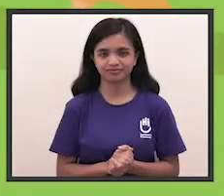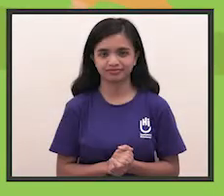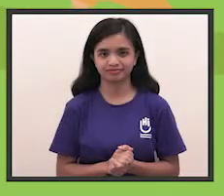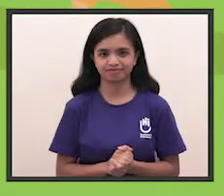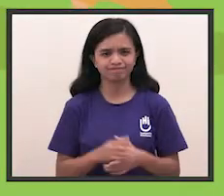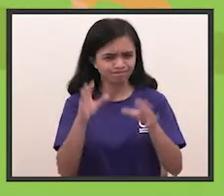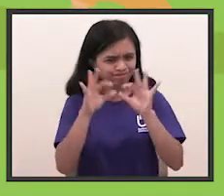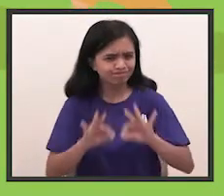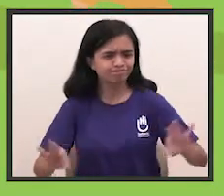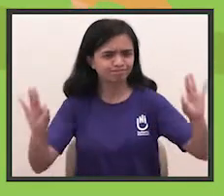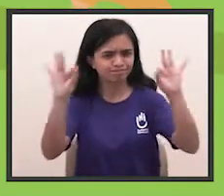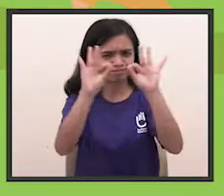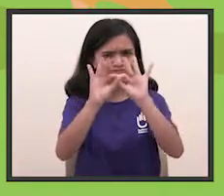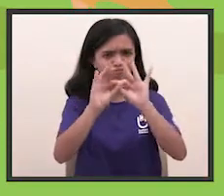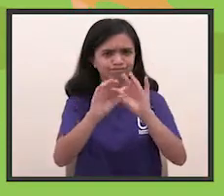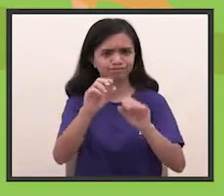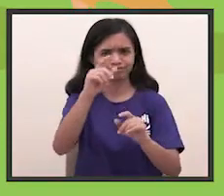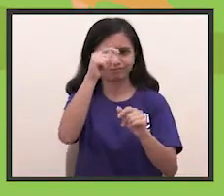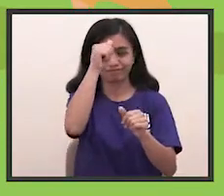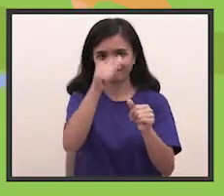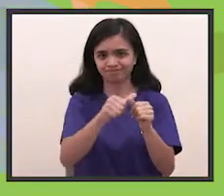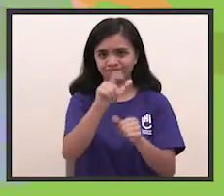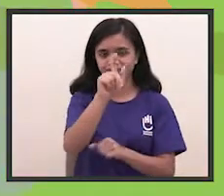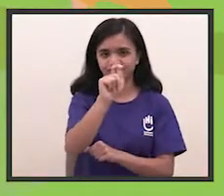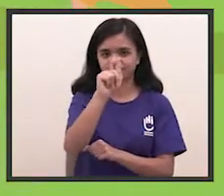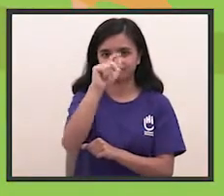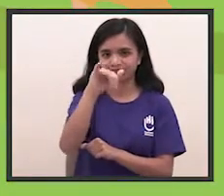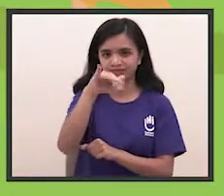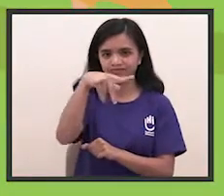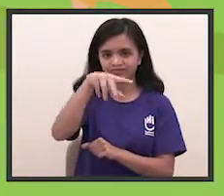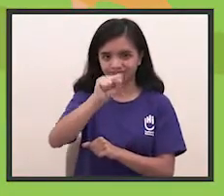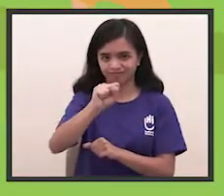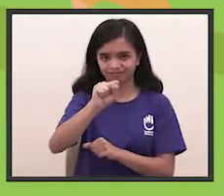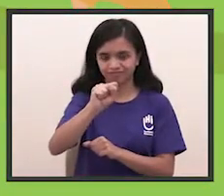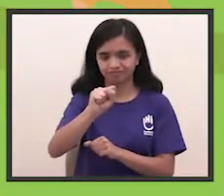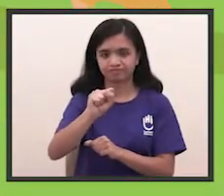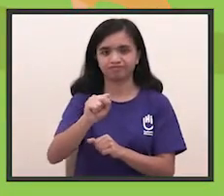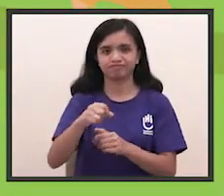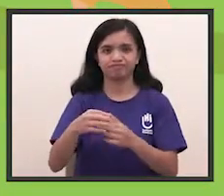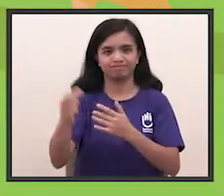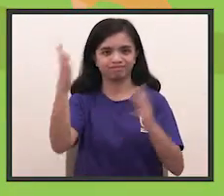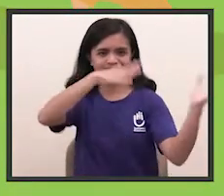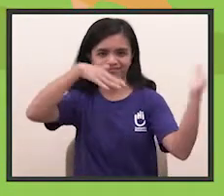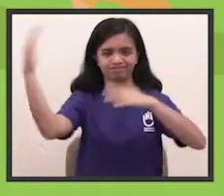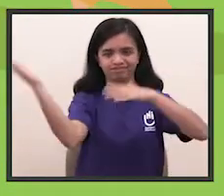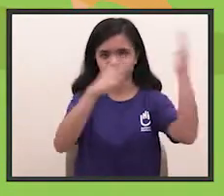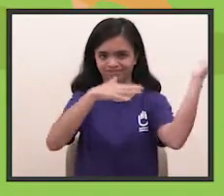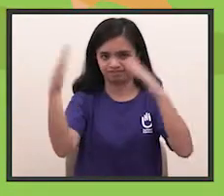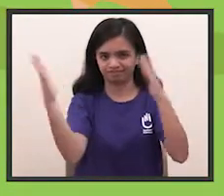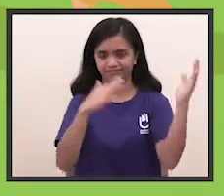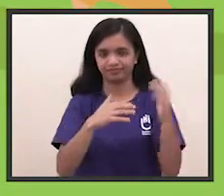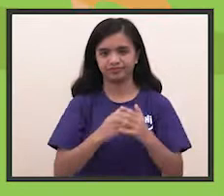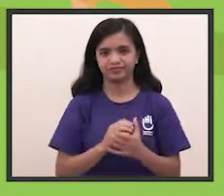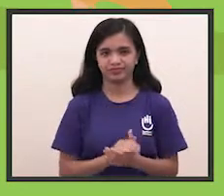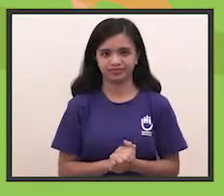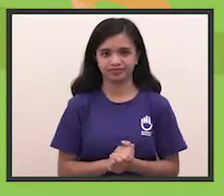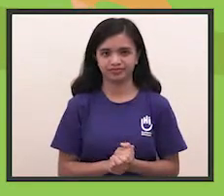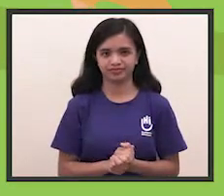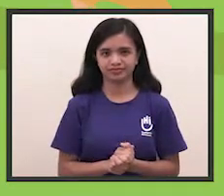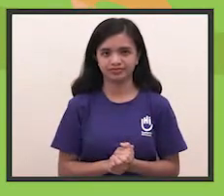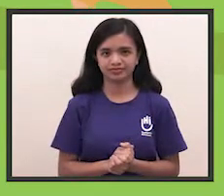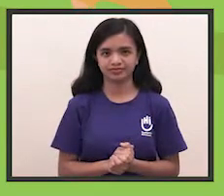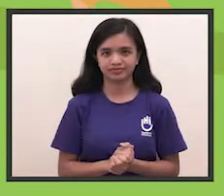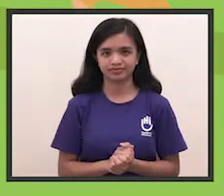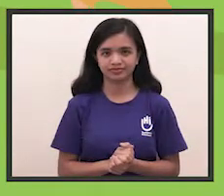Let us study the important tips to remember before, during, and after